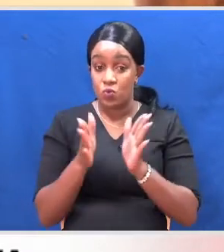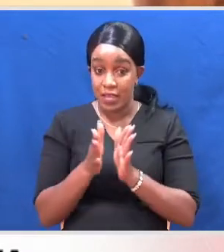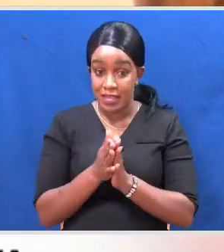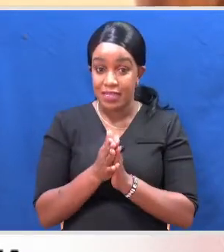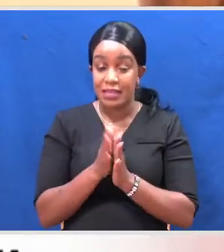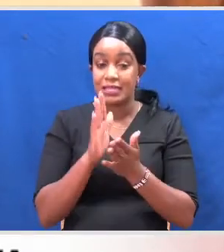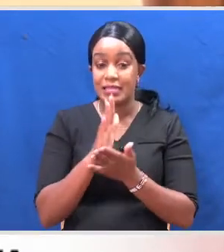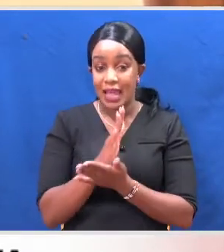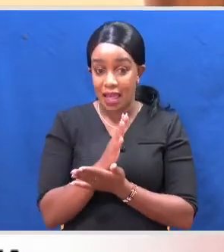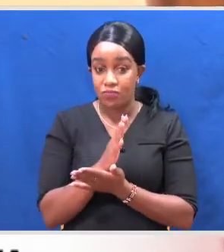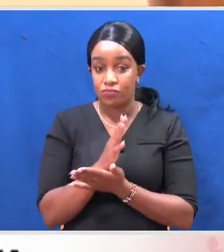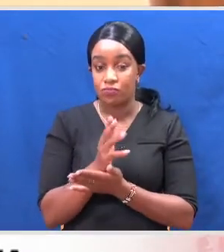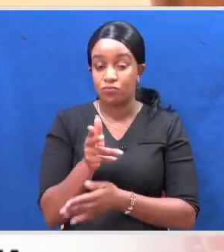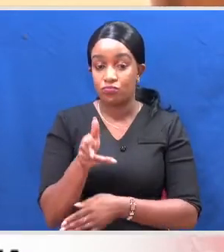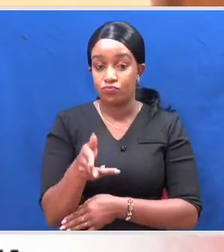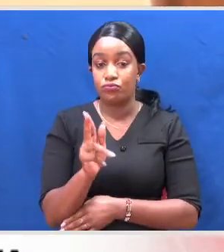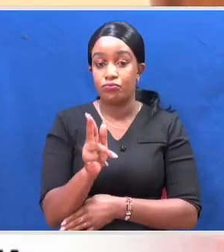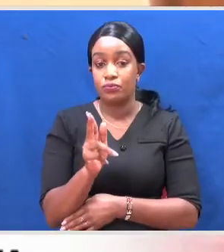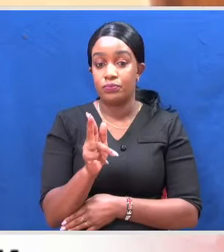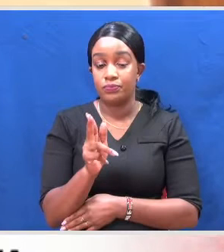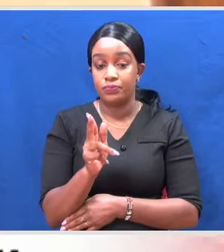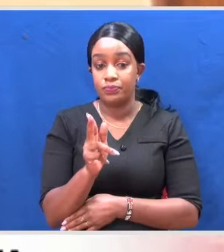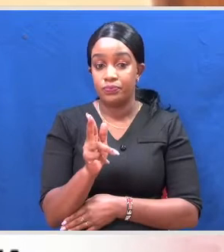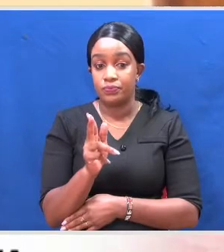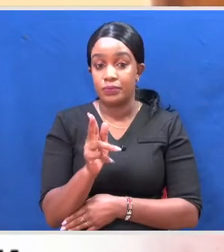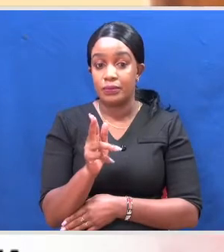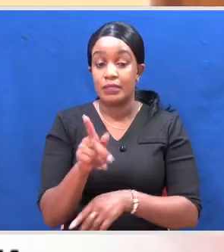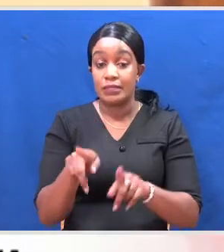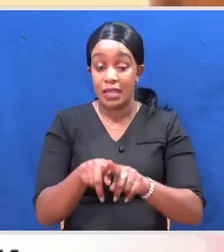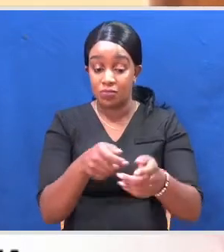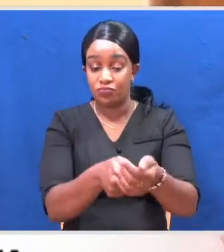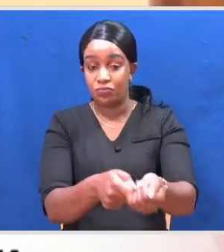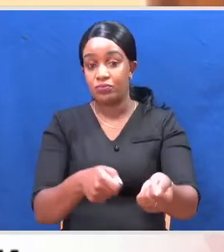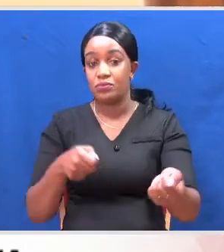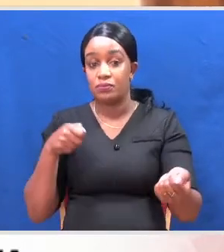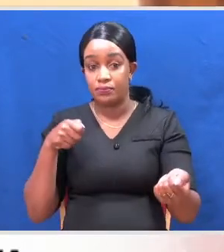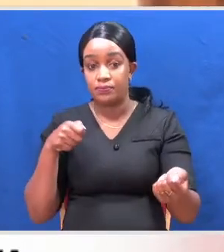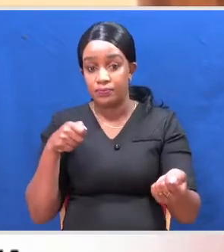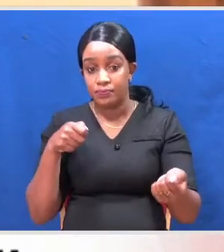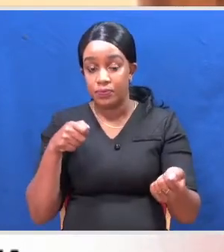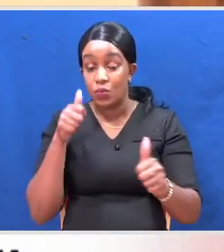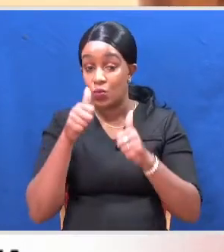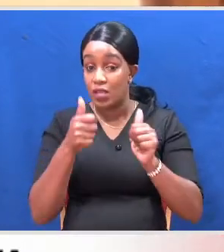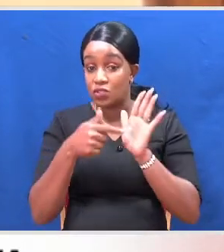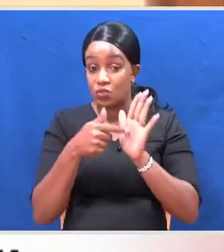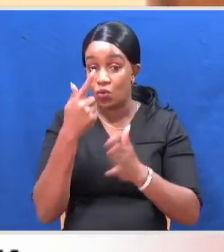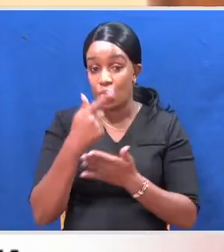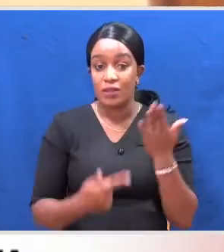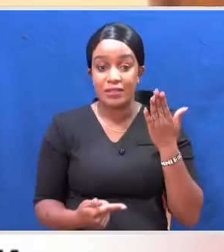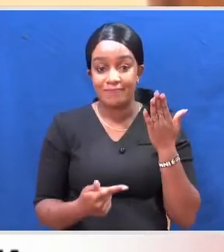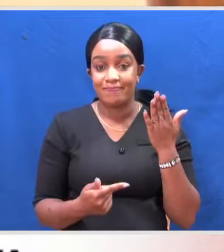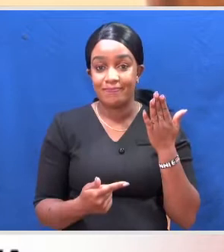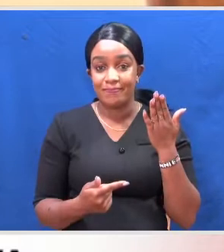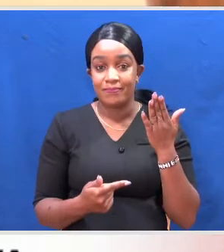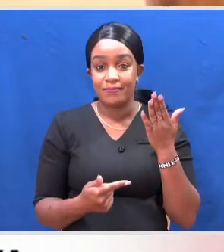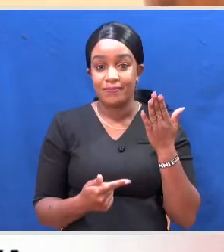namely 3 horse stick, in circumstances that indicated that they